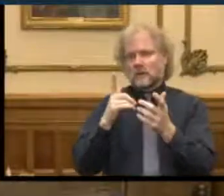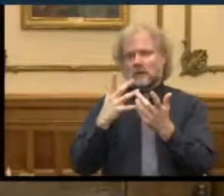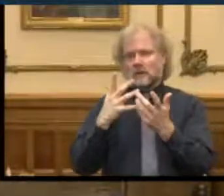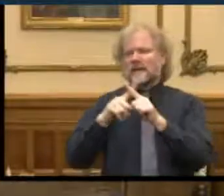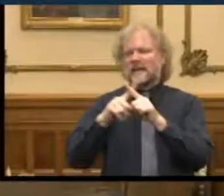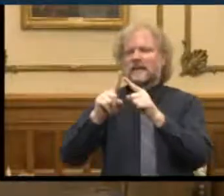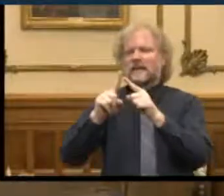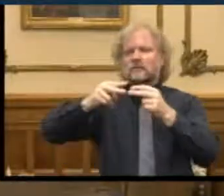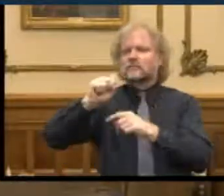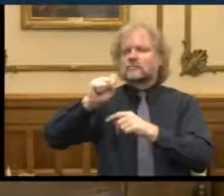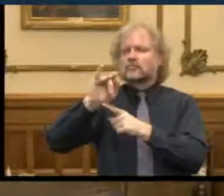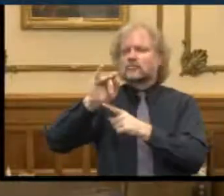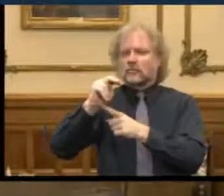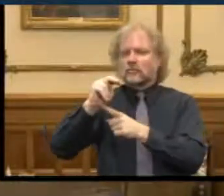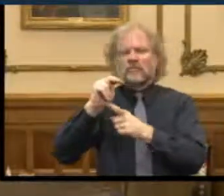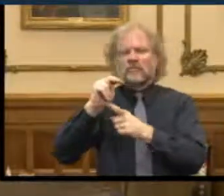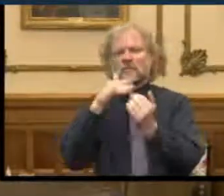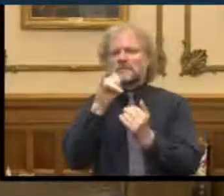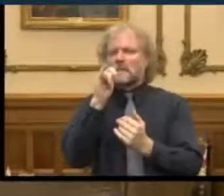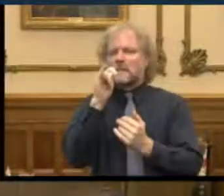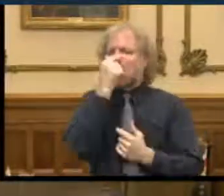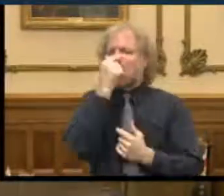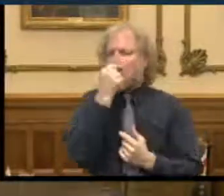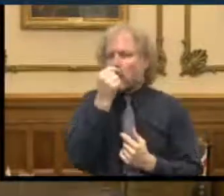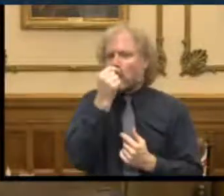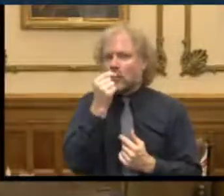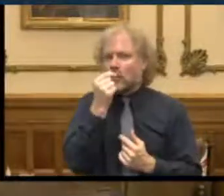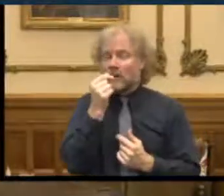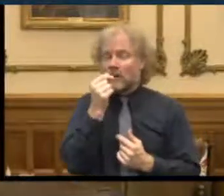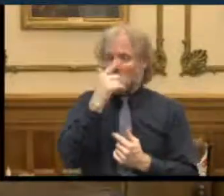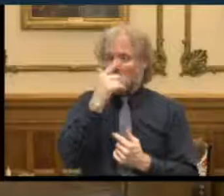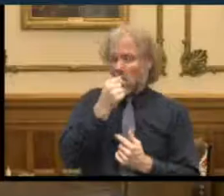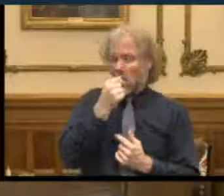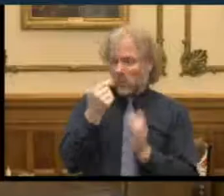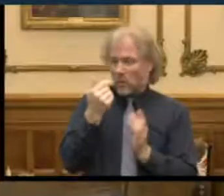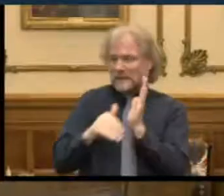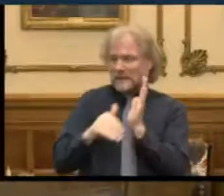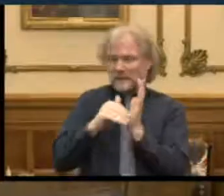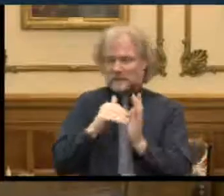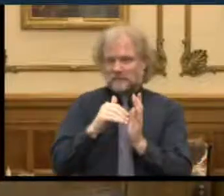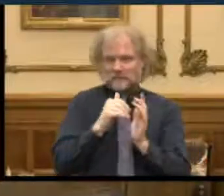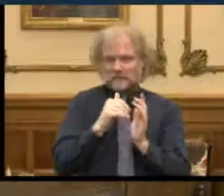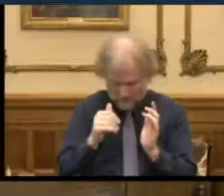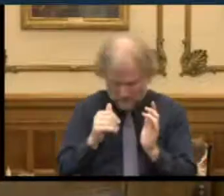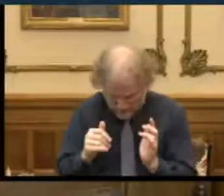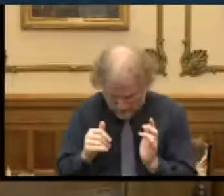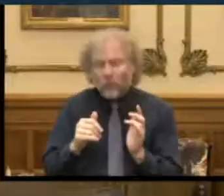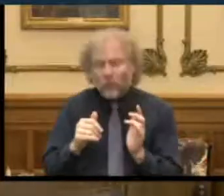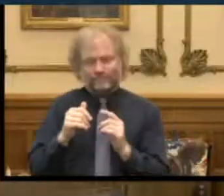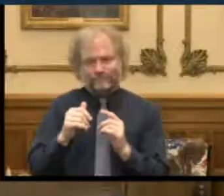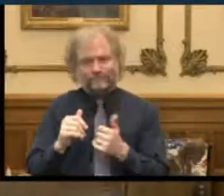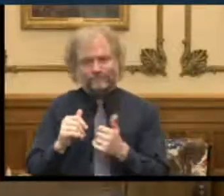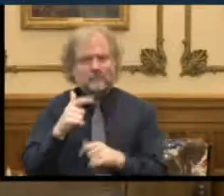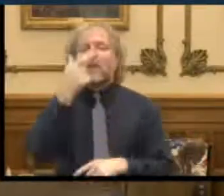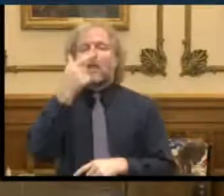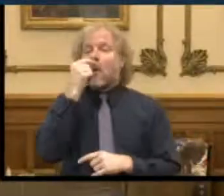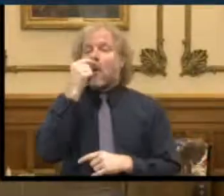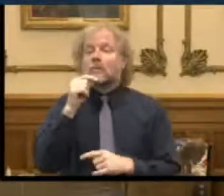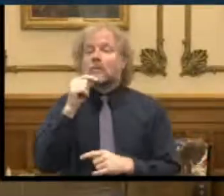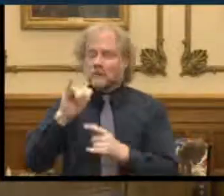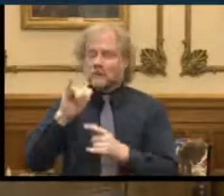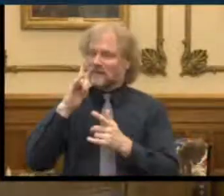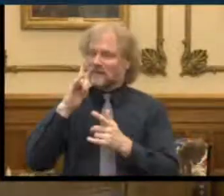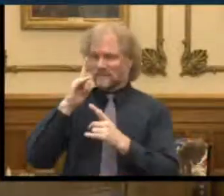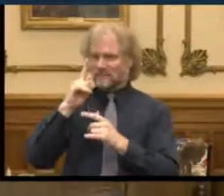strains, are the ones that cause the common cold. And we can get common cold over and over again. So the idea that we were going to let everybody just